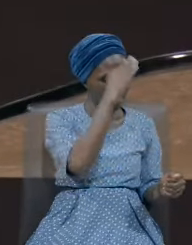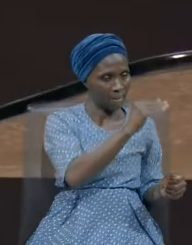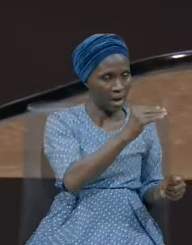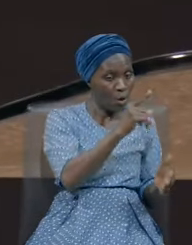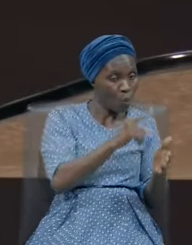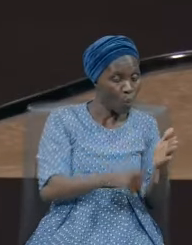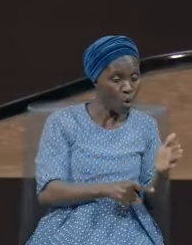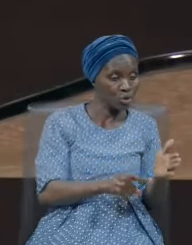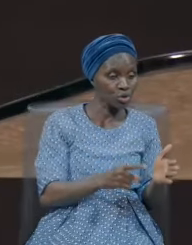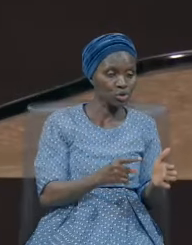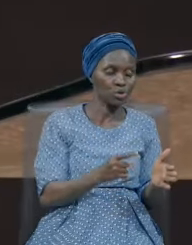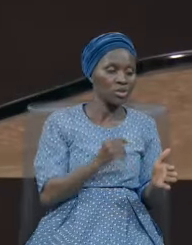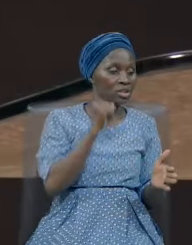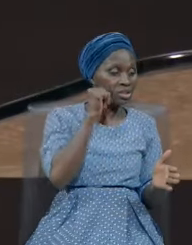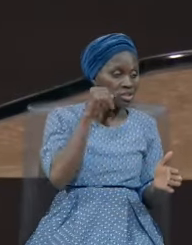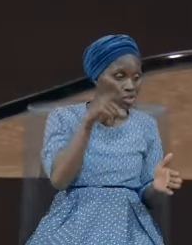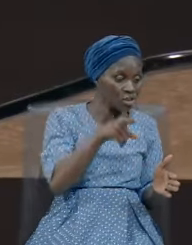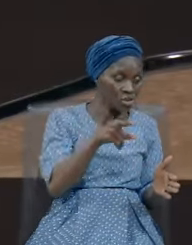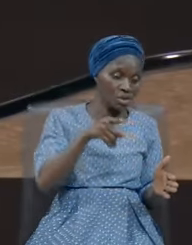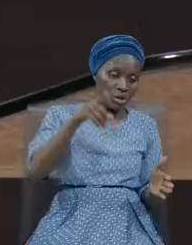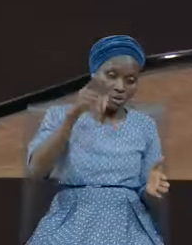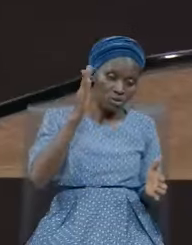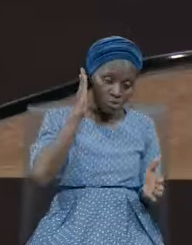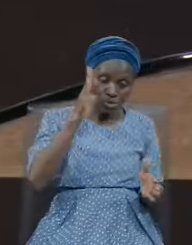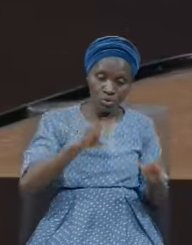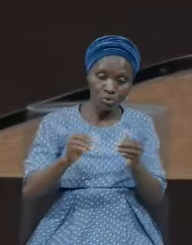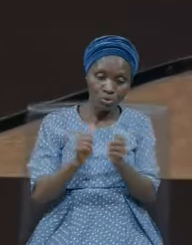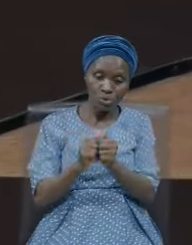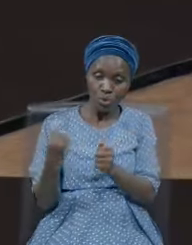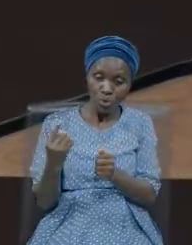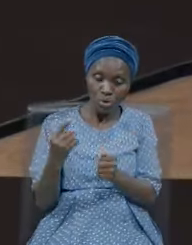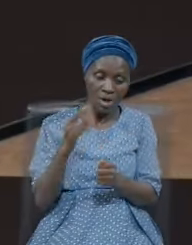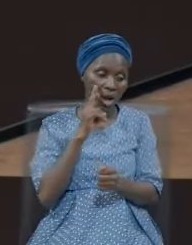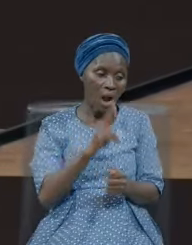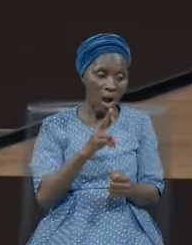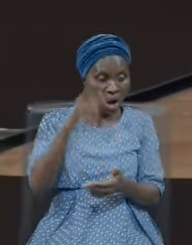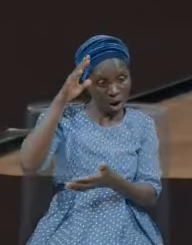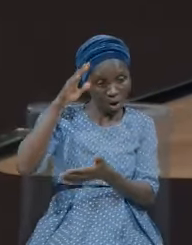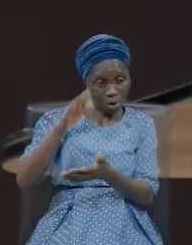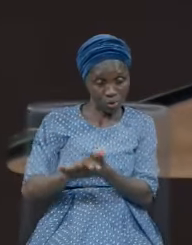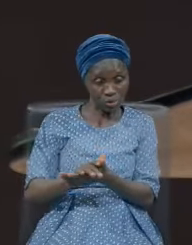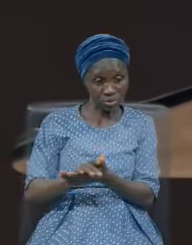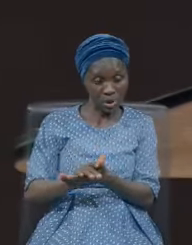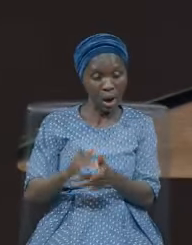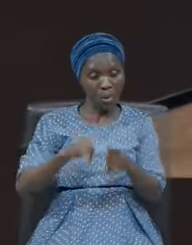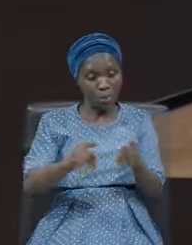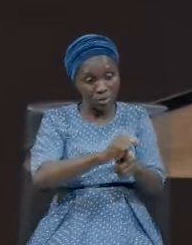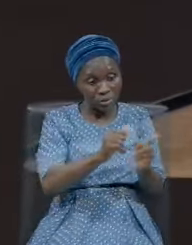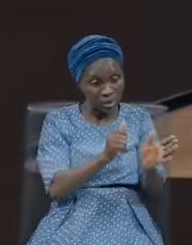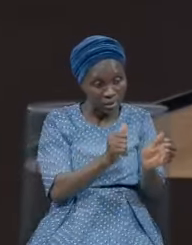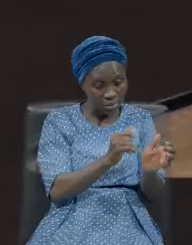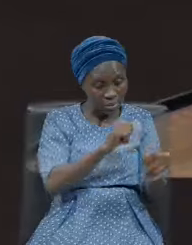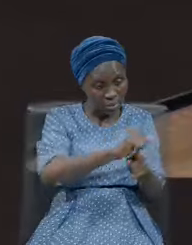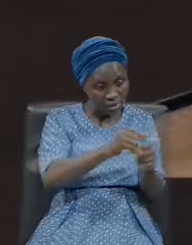with the husband, she is an adulteress. Church woman,